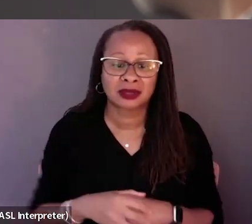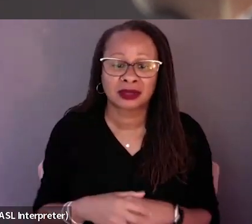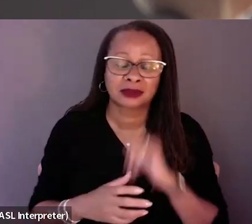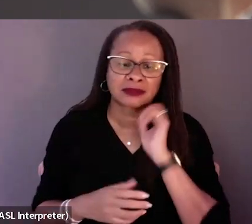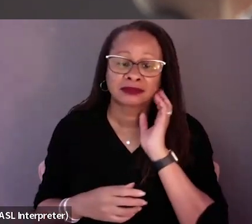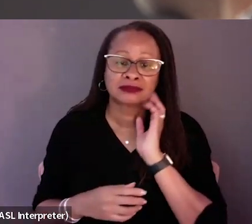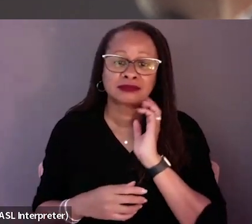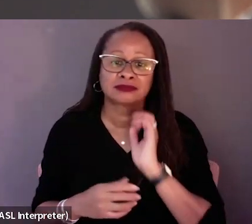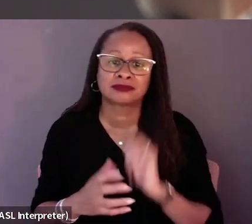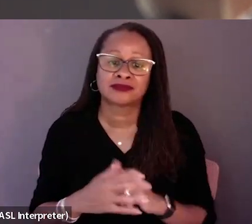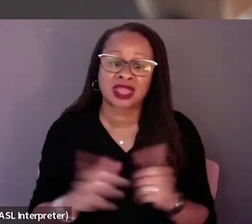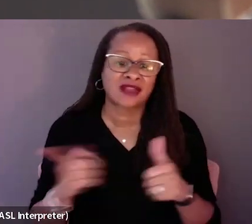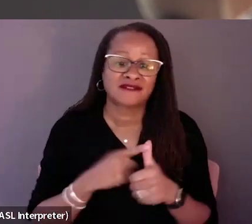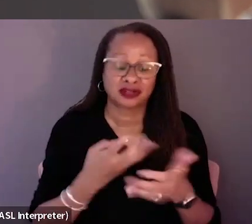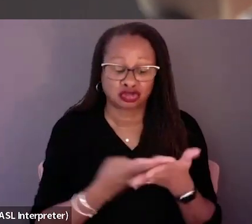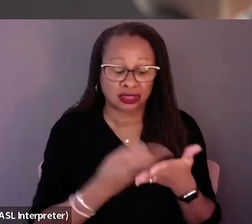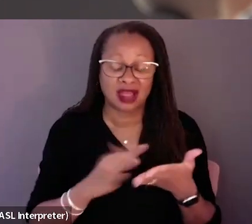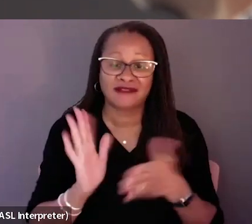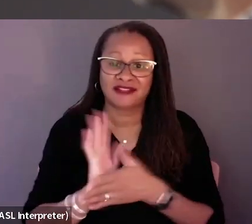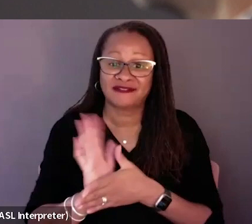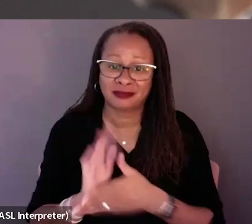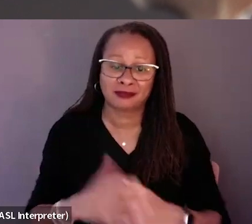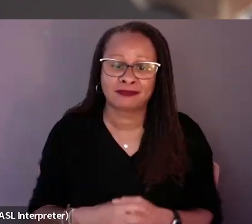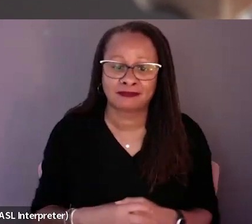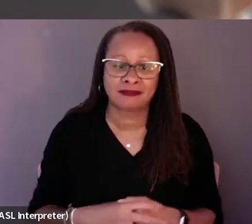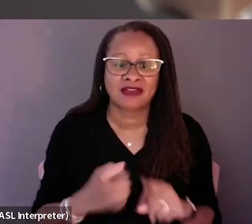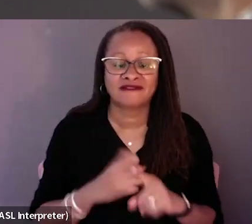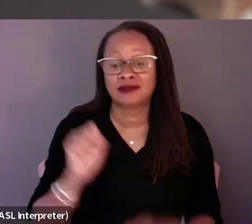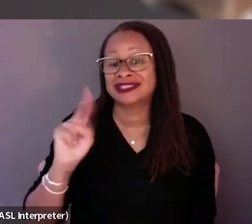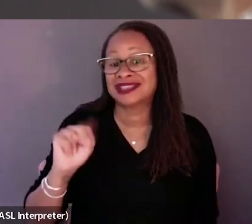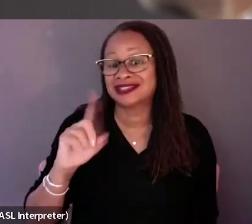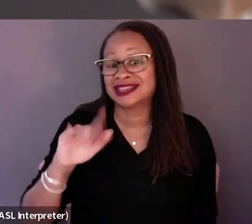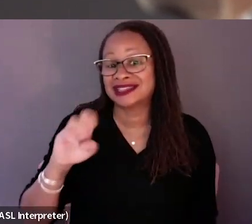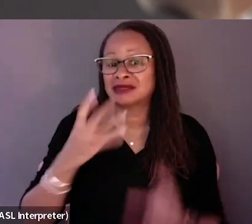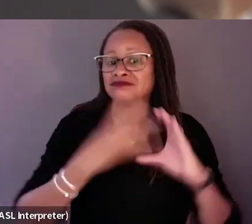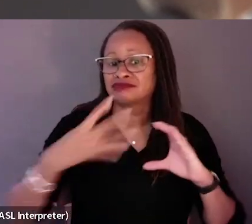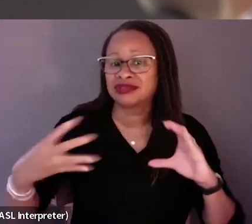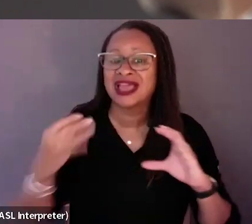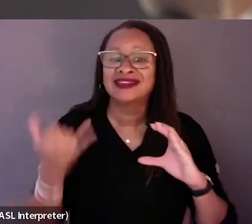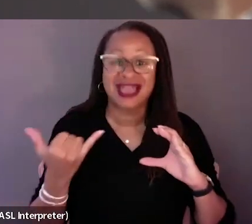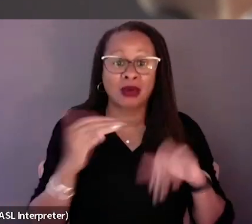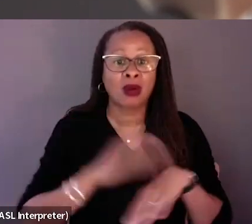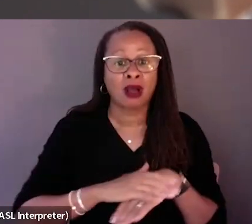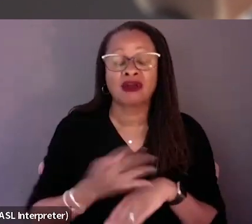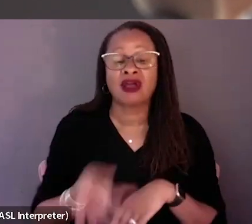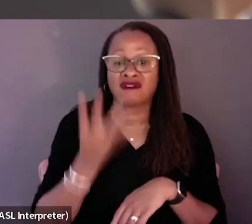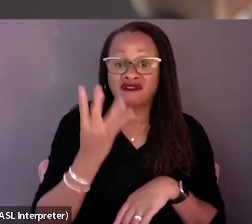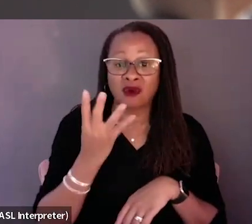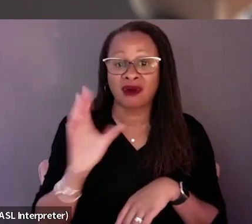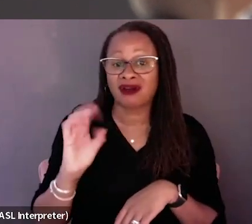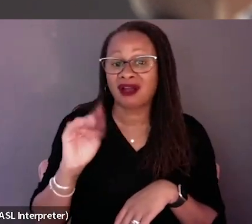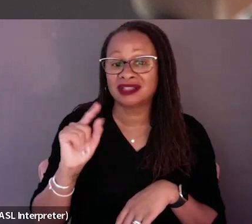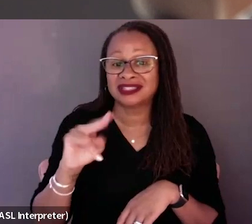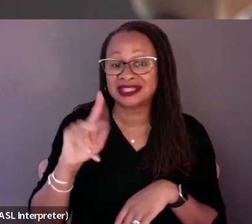also first screenings of the film from Sundance, now on 4 continents, and there was a screenings that they attended, and